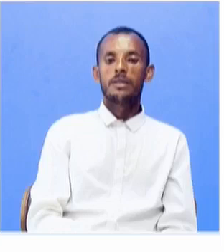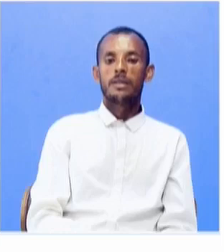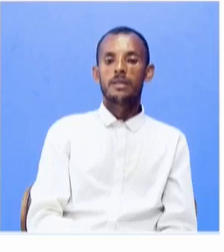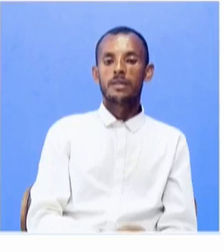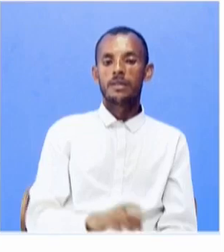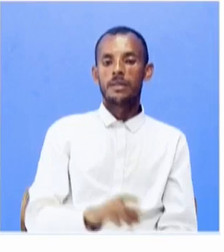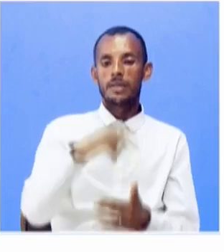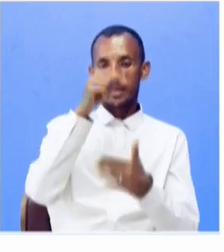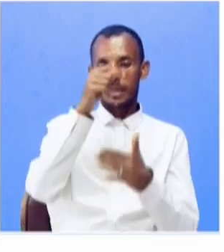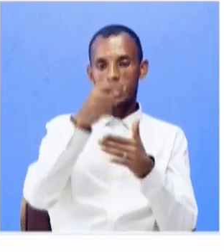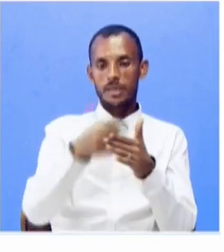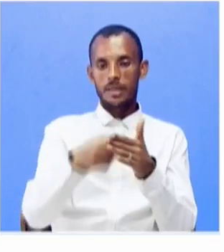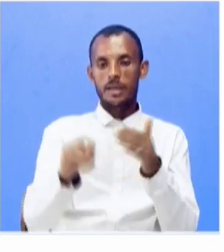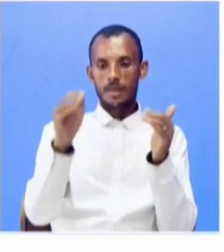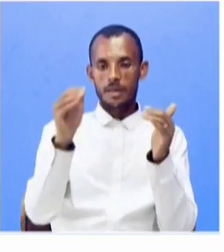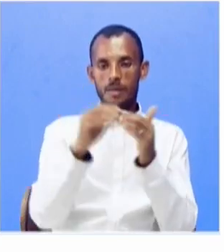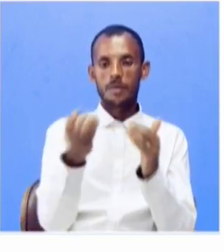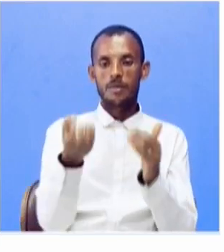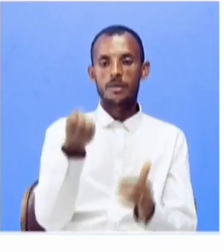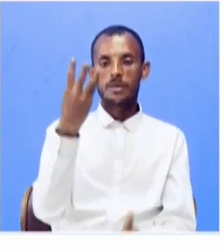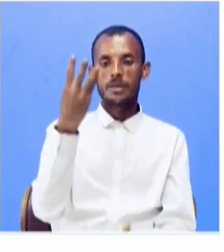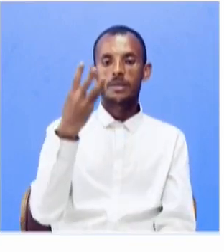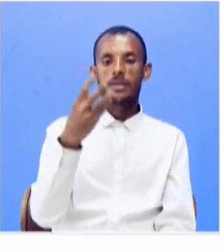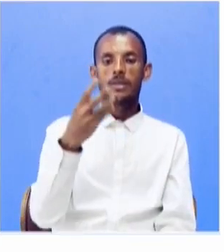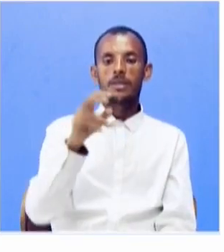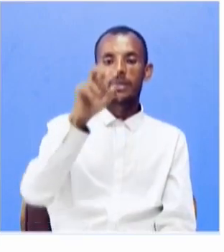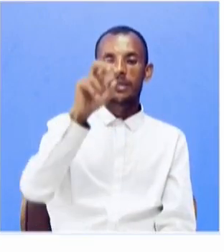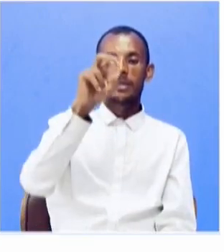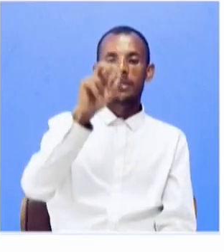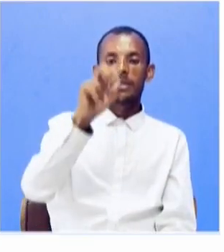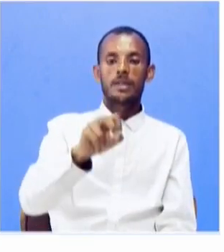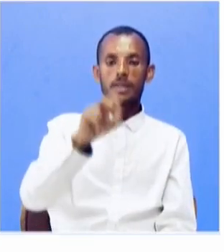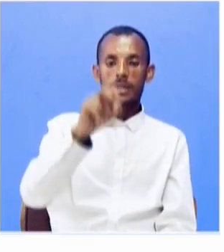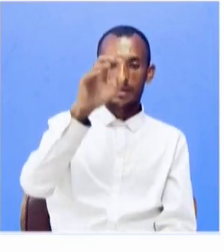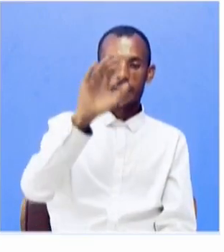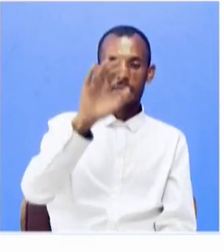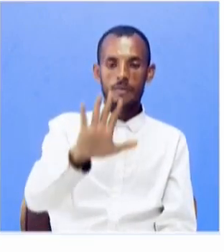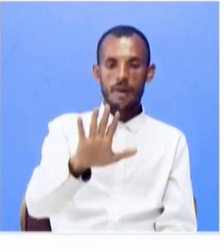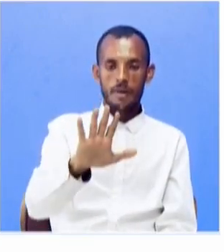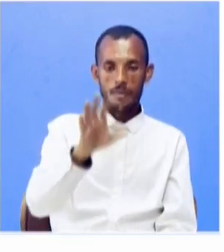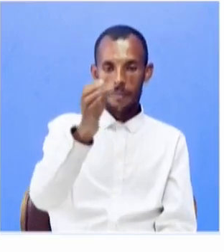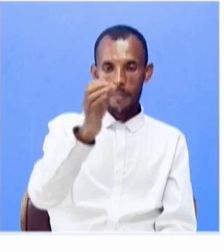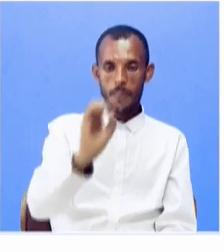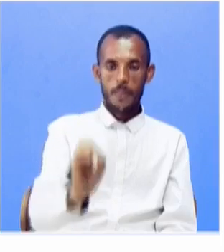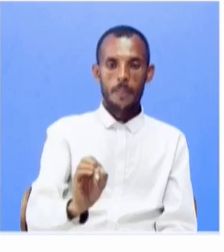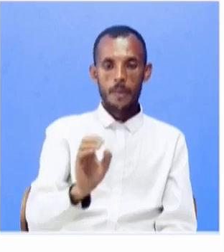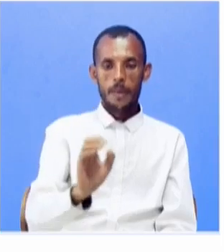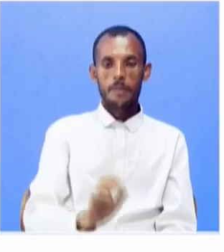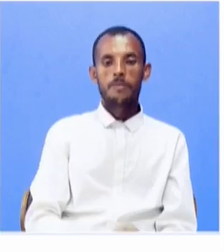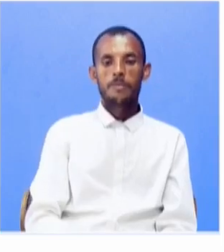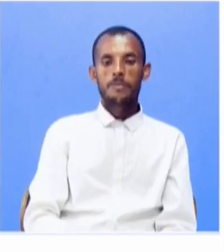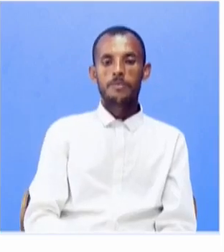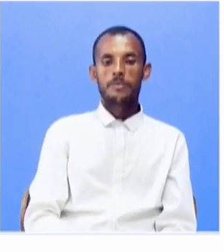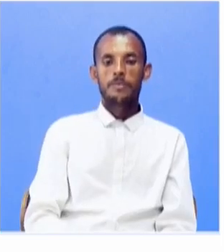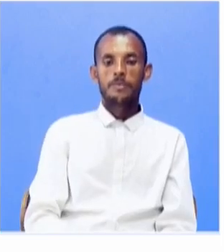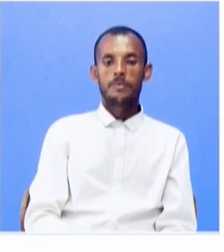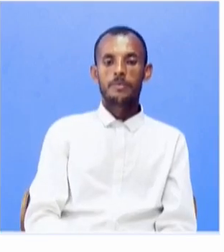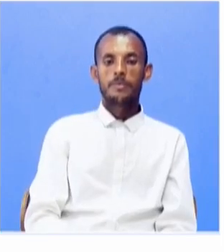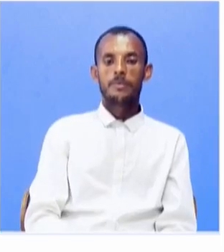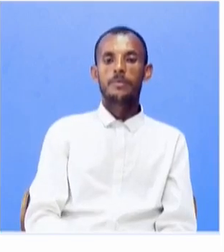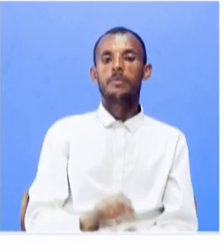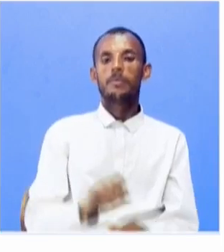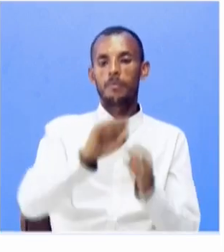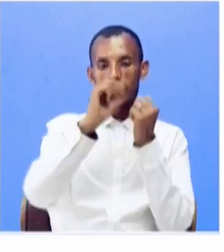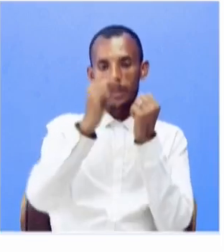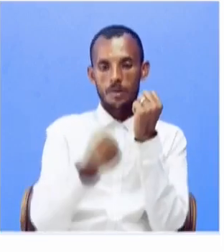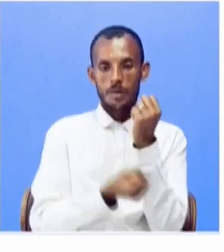The tax rate for this interval of money is 35,000. So based